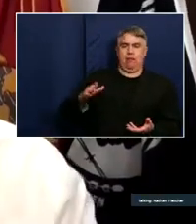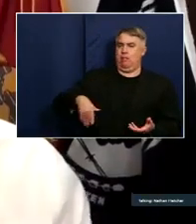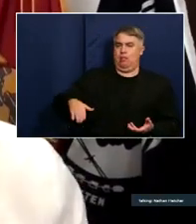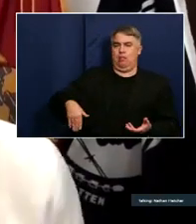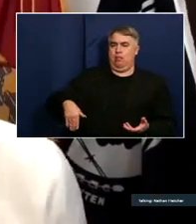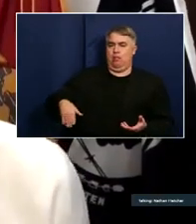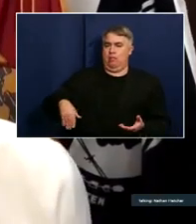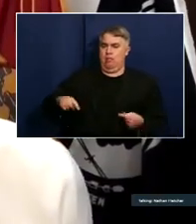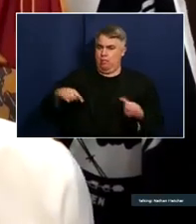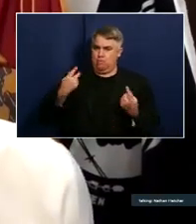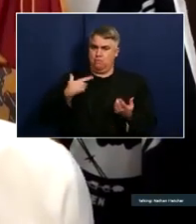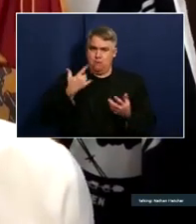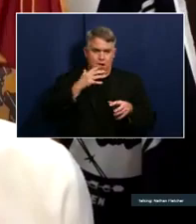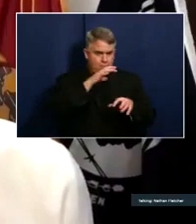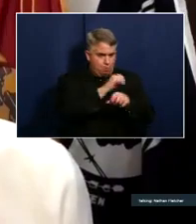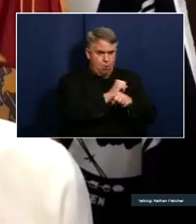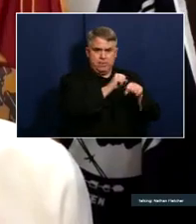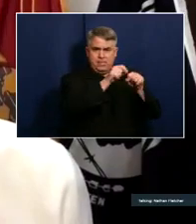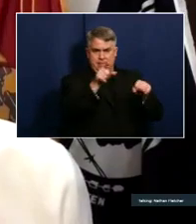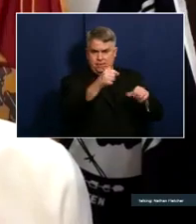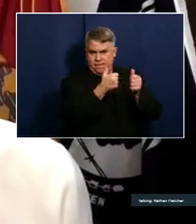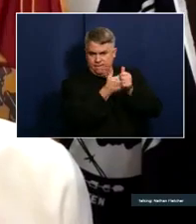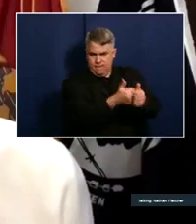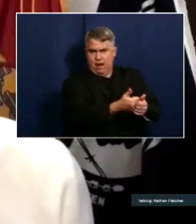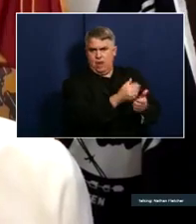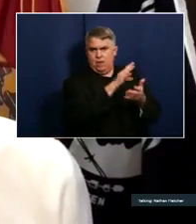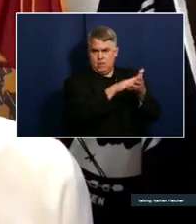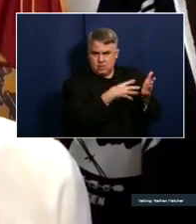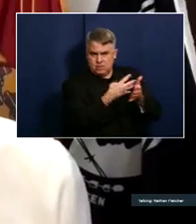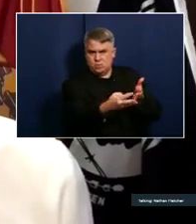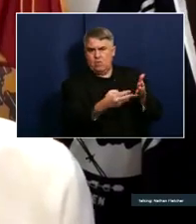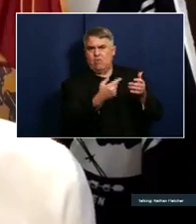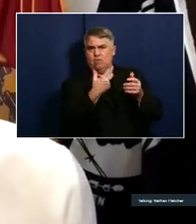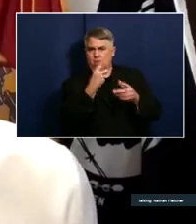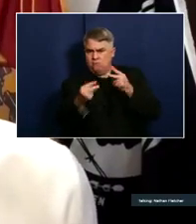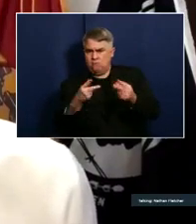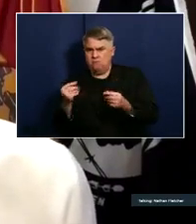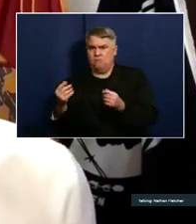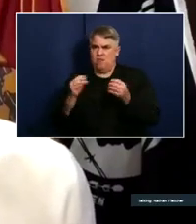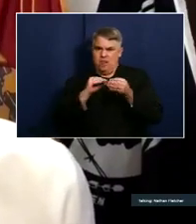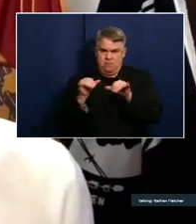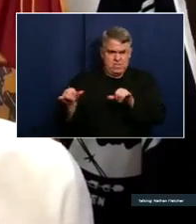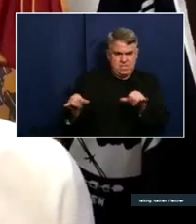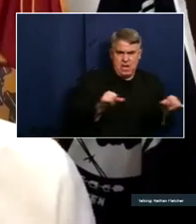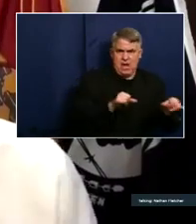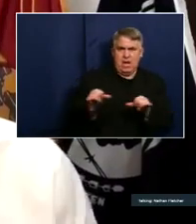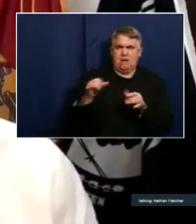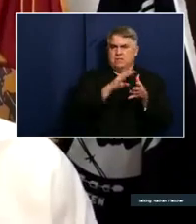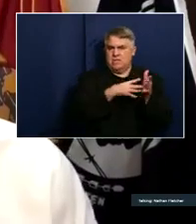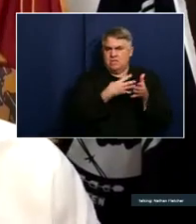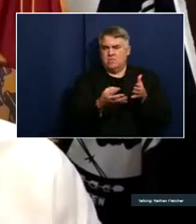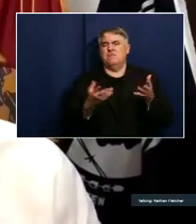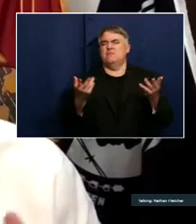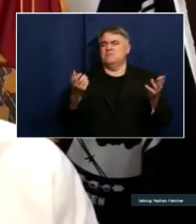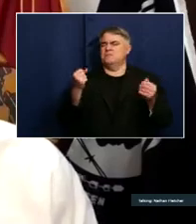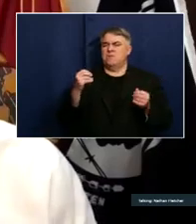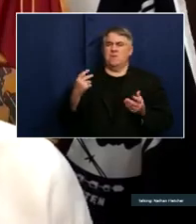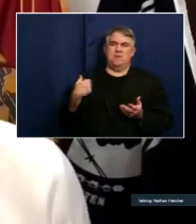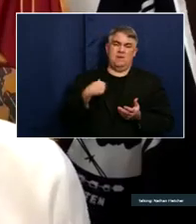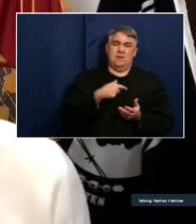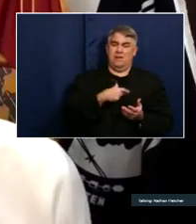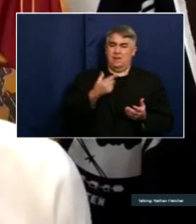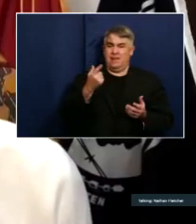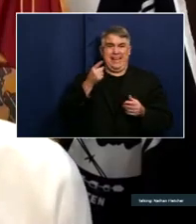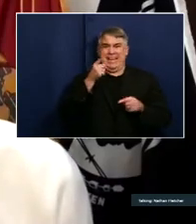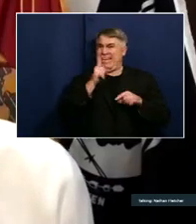dosage utilization, they don't really run into that. And so we ask people not to go and just try and show up. That's why we